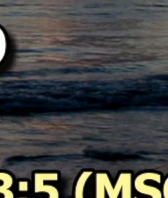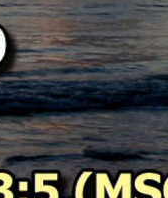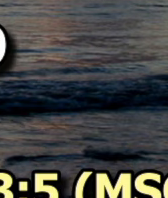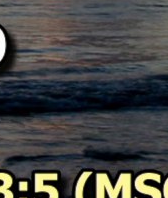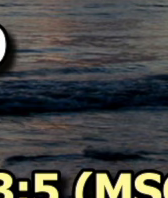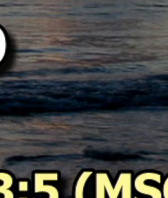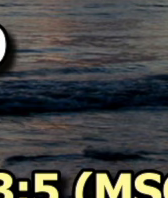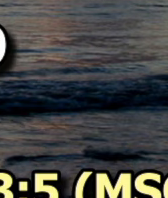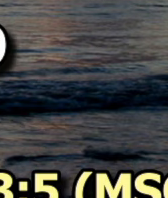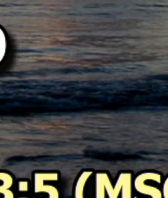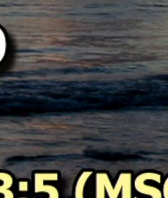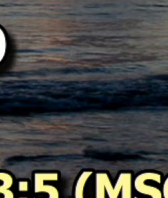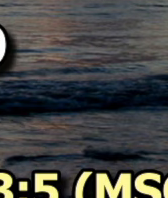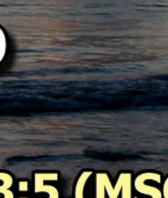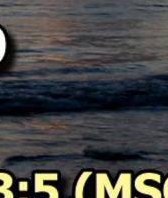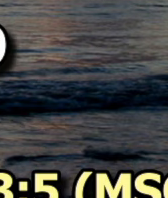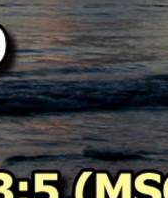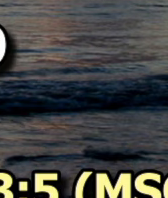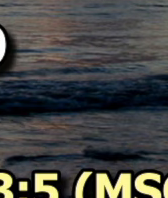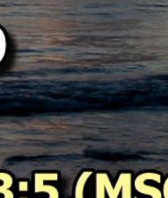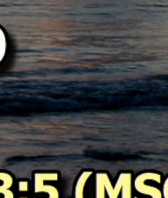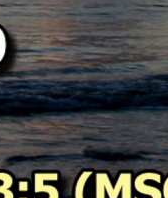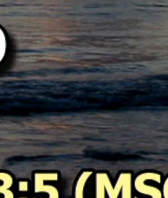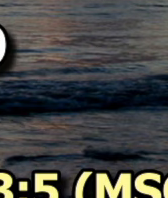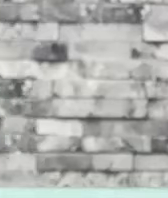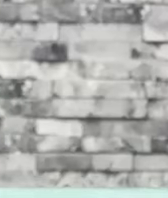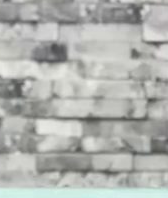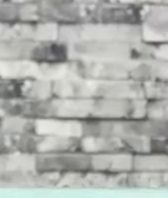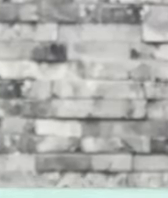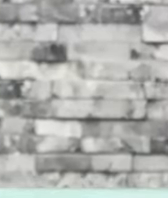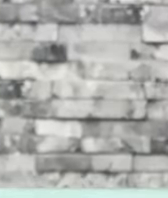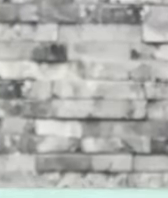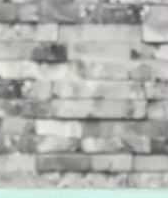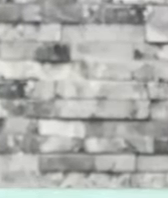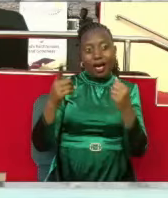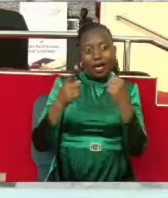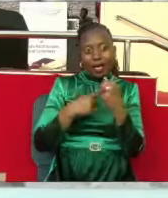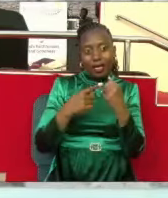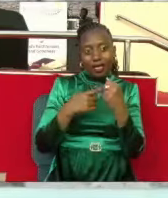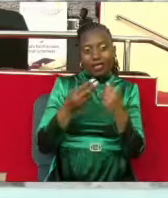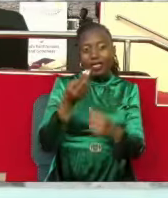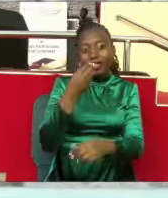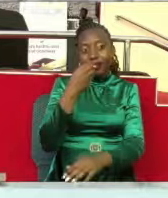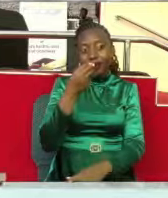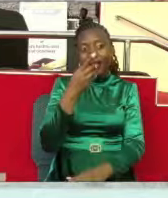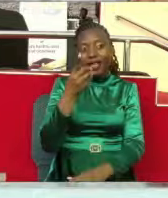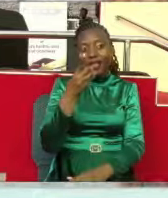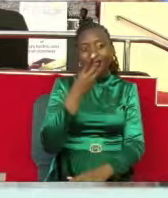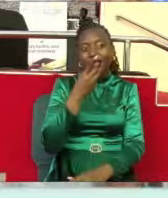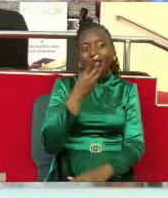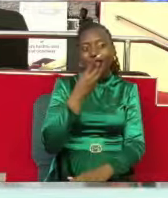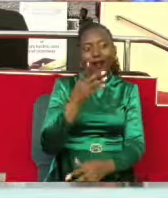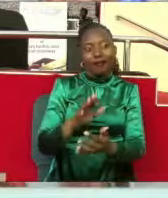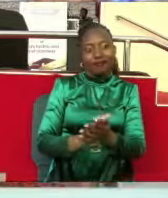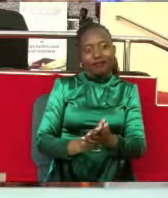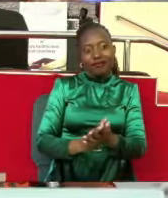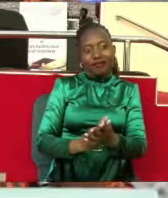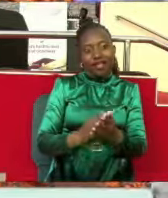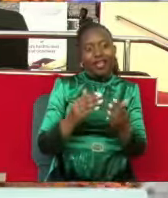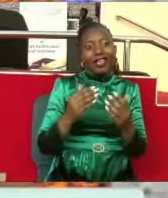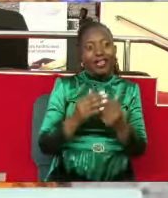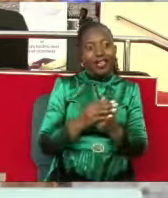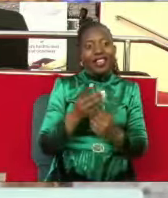I'm seeing the Lord bring 6-course dinner. Bona sifiwe. Amen. Unajua 6-course ni nini? You know 6-course? Iko na starter